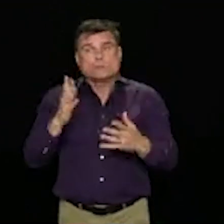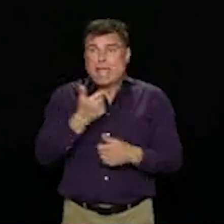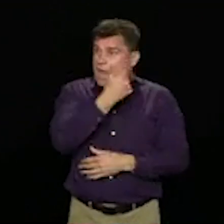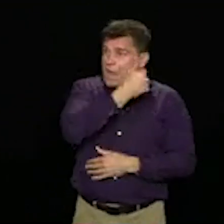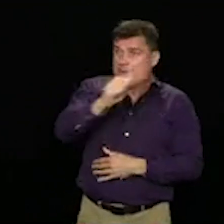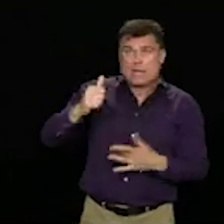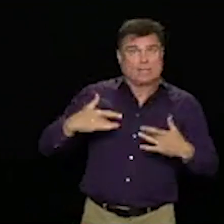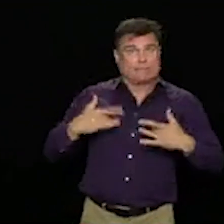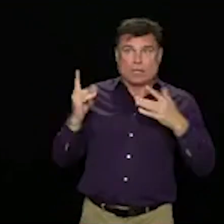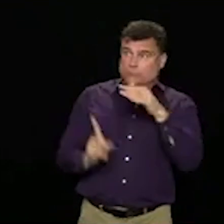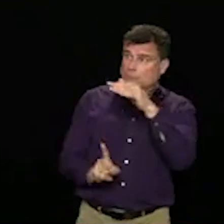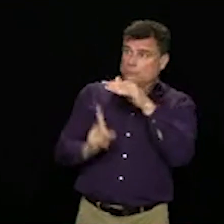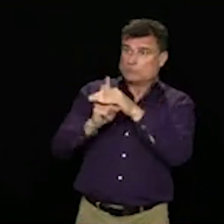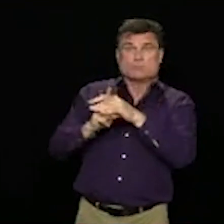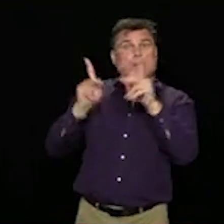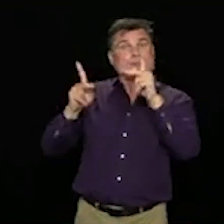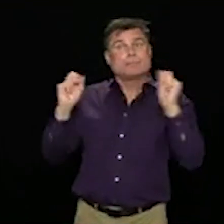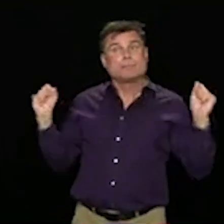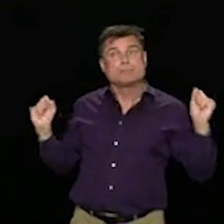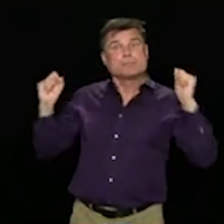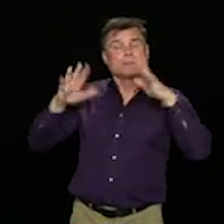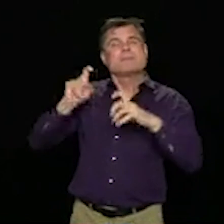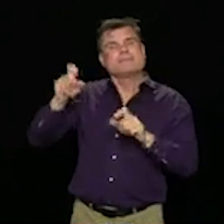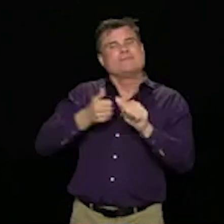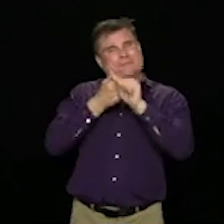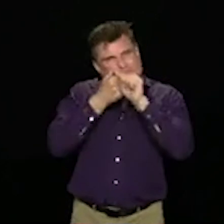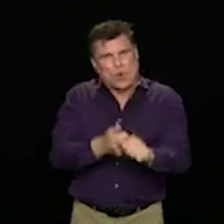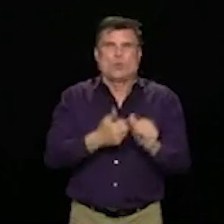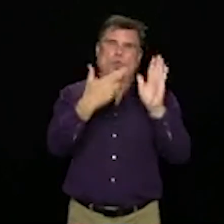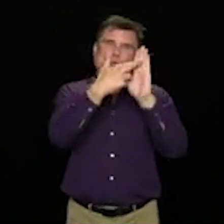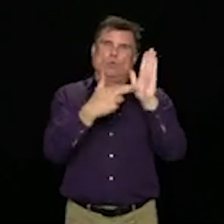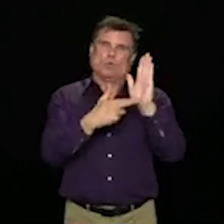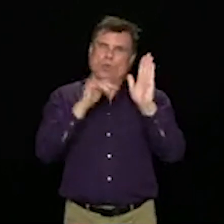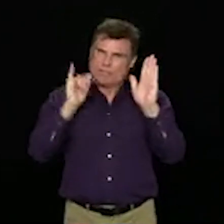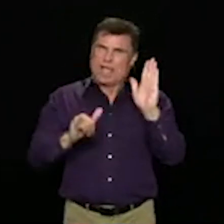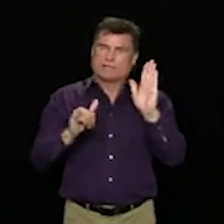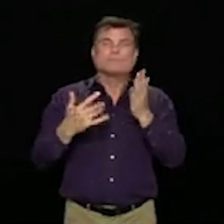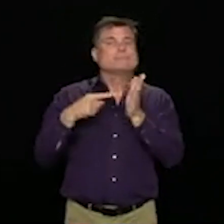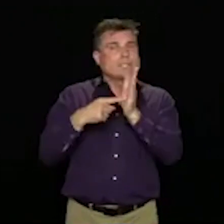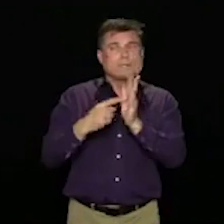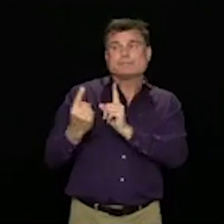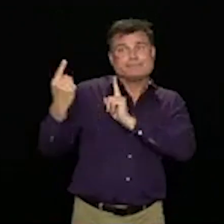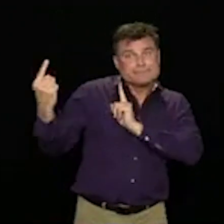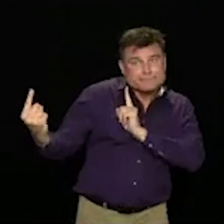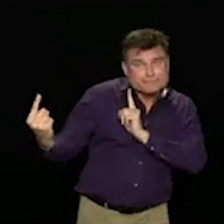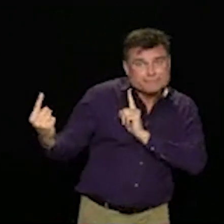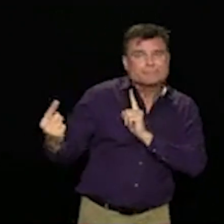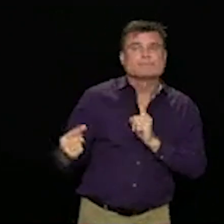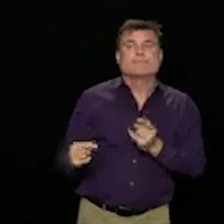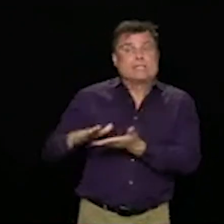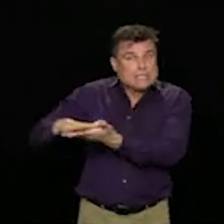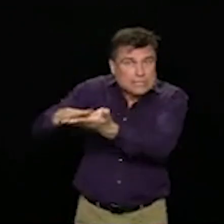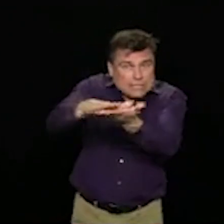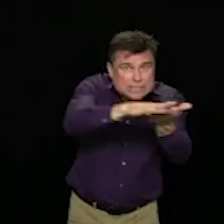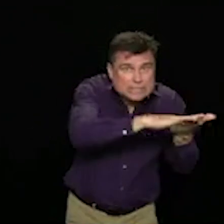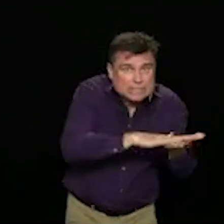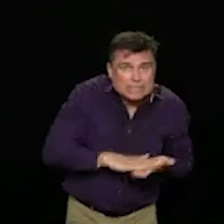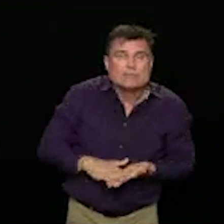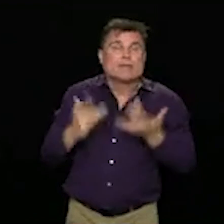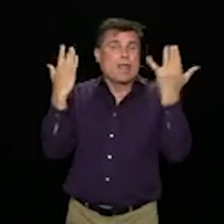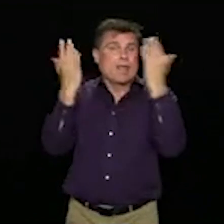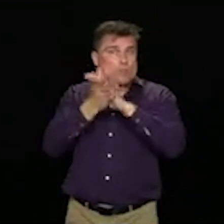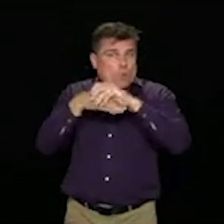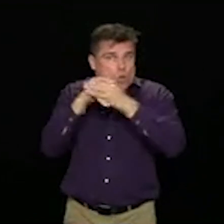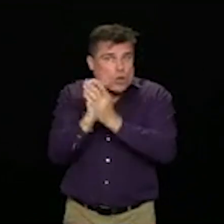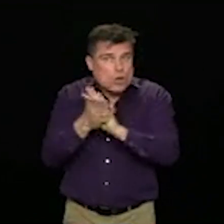not potentially exposing a large number of people to the virus, now that we know it can possibly be transmitted when